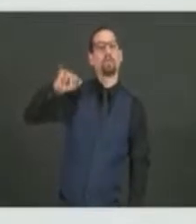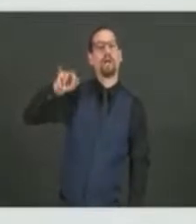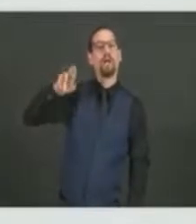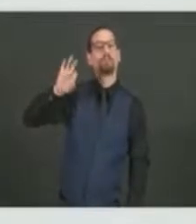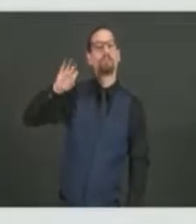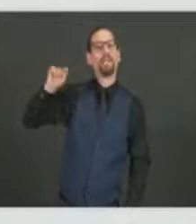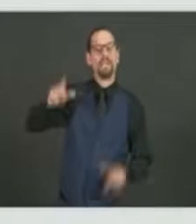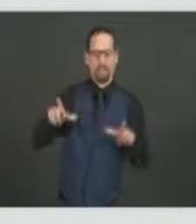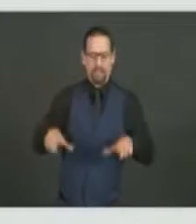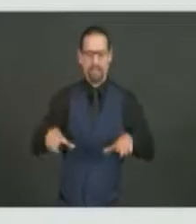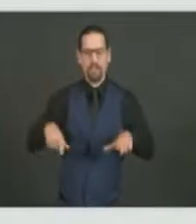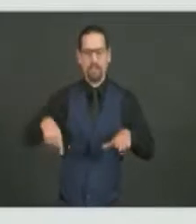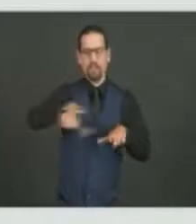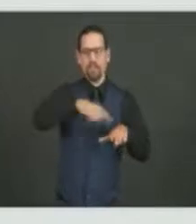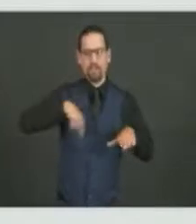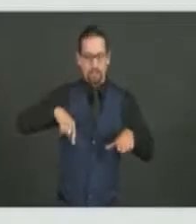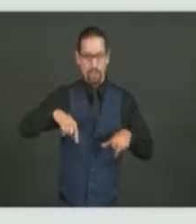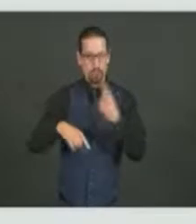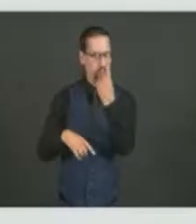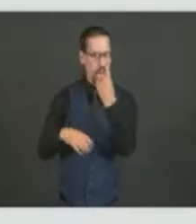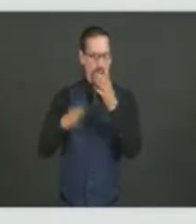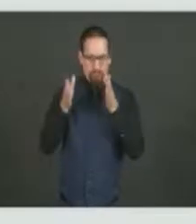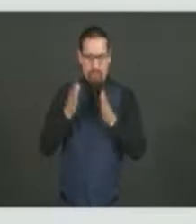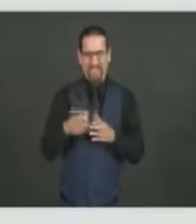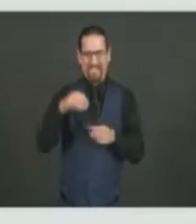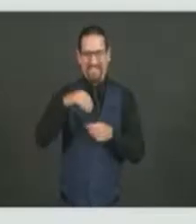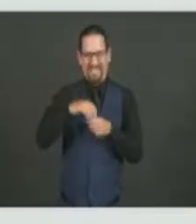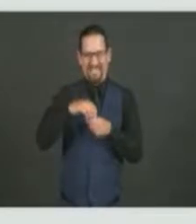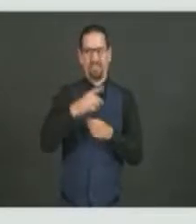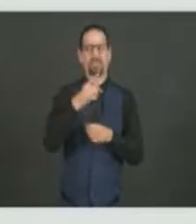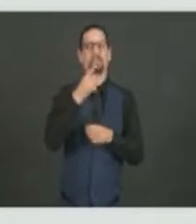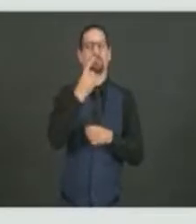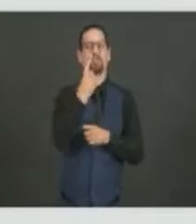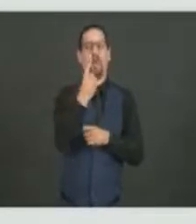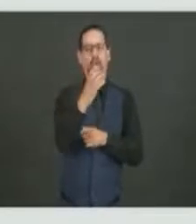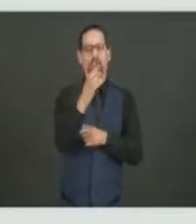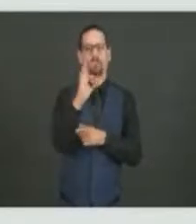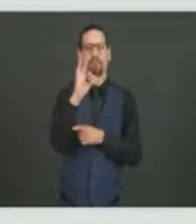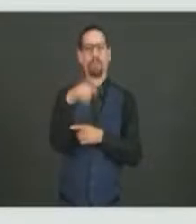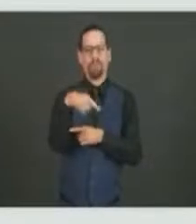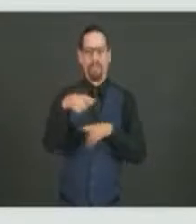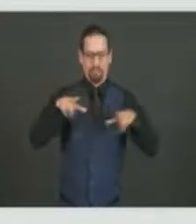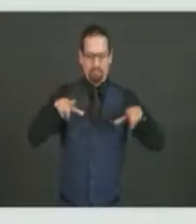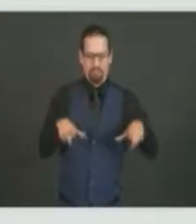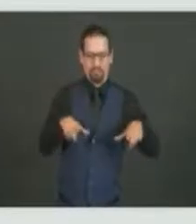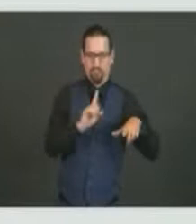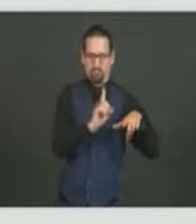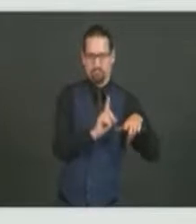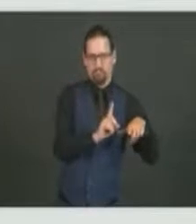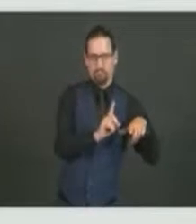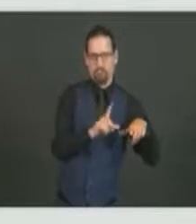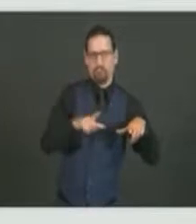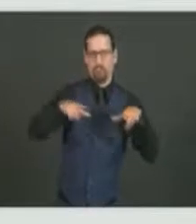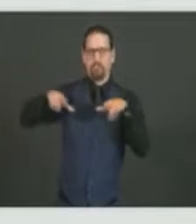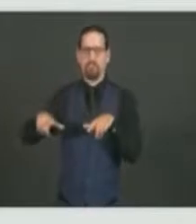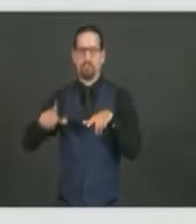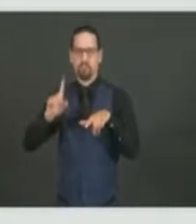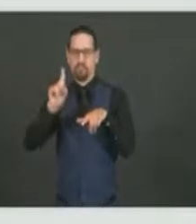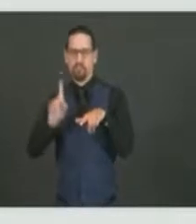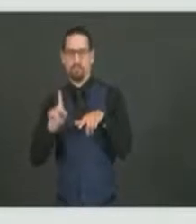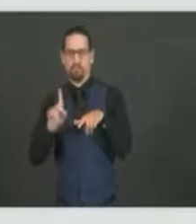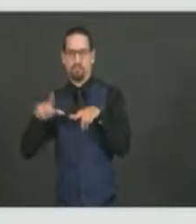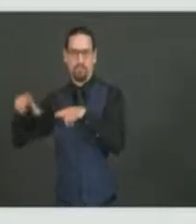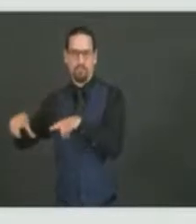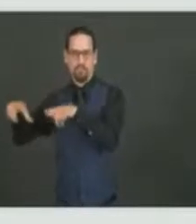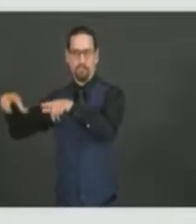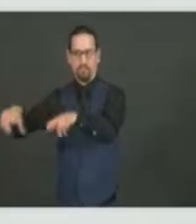everyone maintains 6 feet of distance. And this includes things like retail stores. All indoor settings currently operating at a